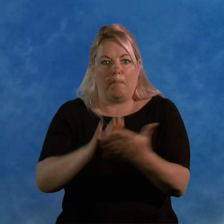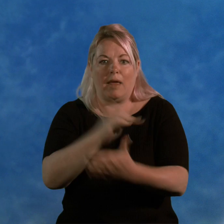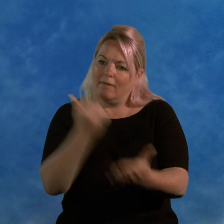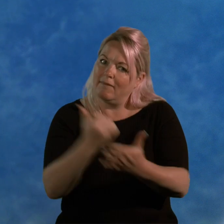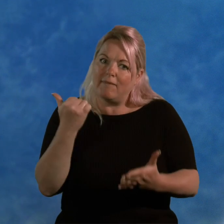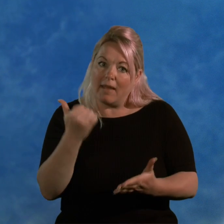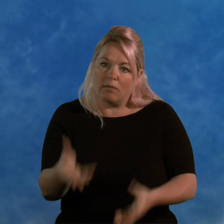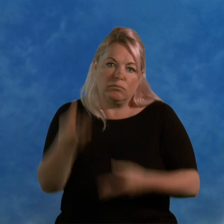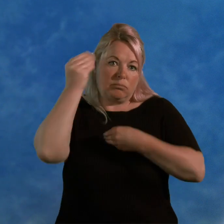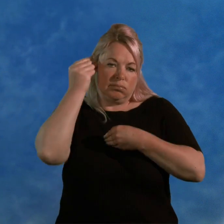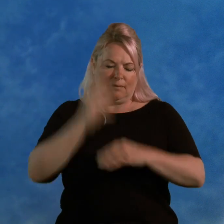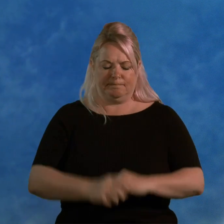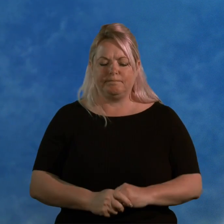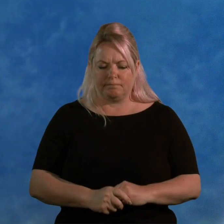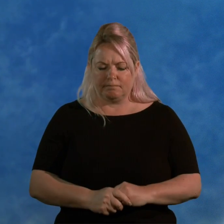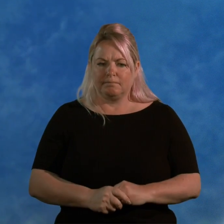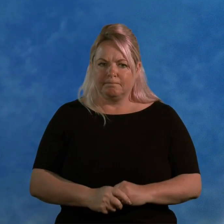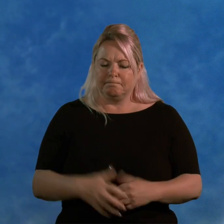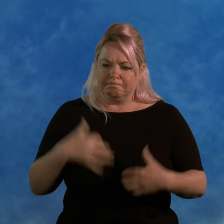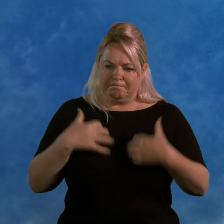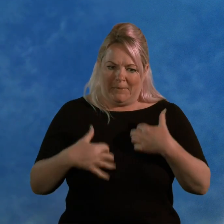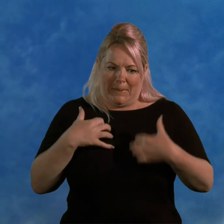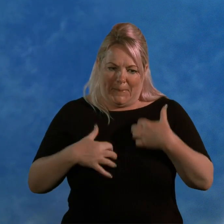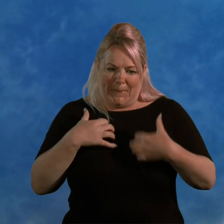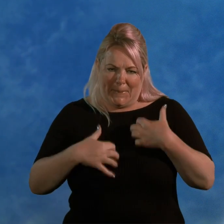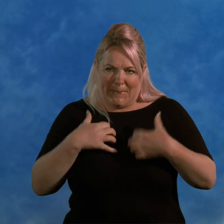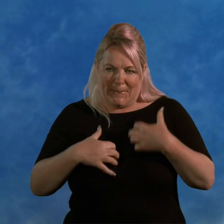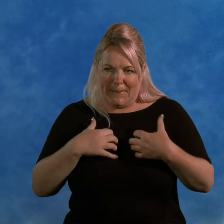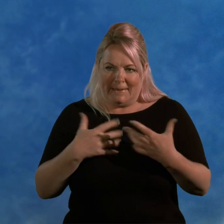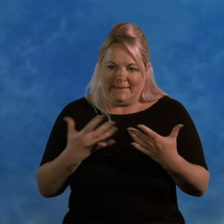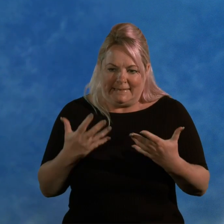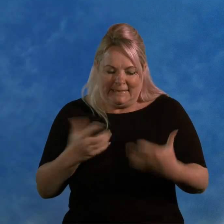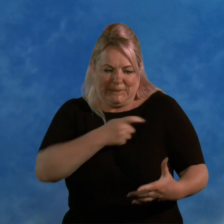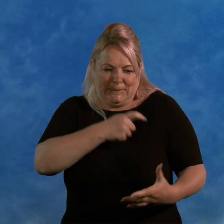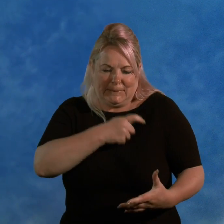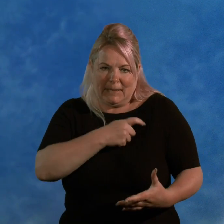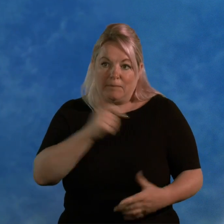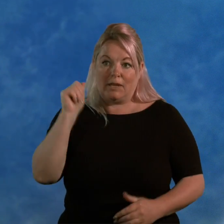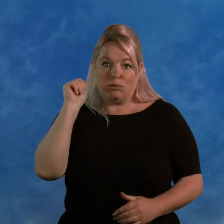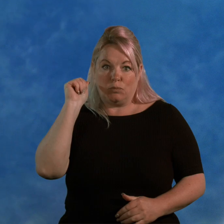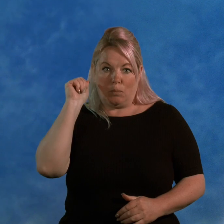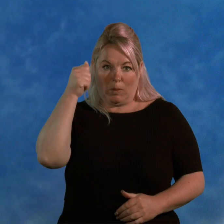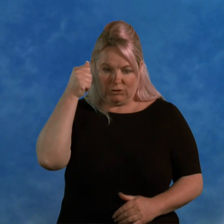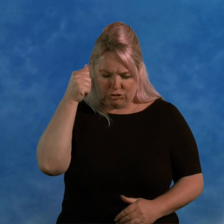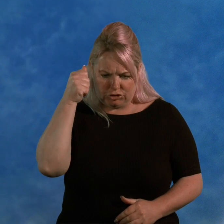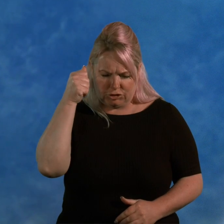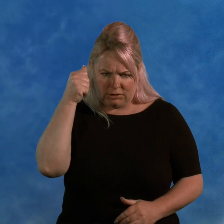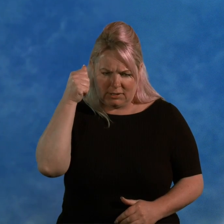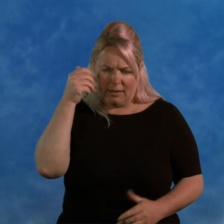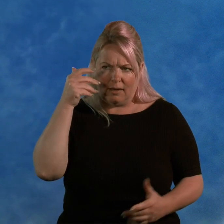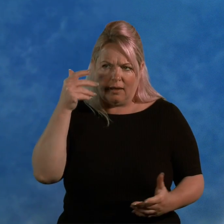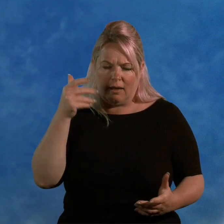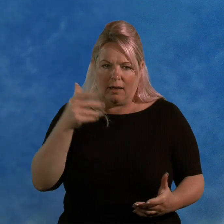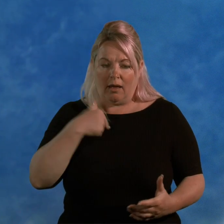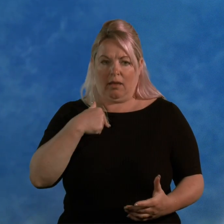well. So the anticipation was there, and she threw the switch, and I